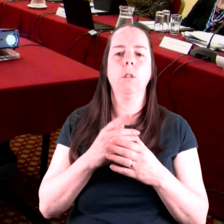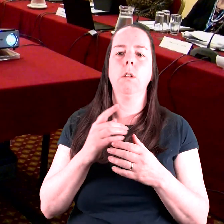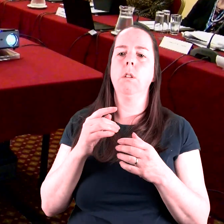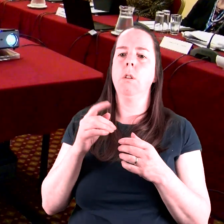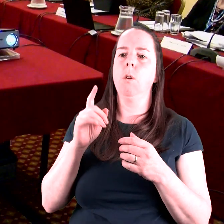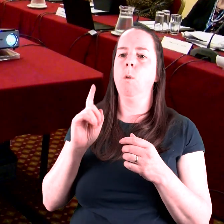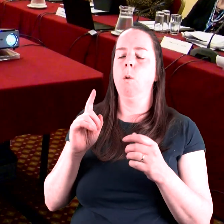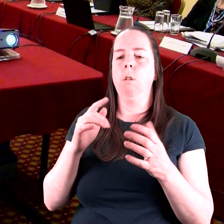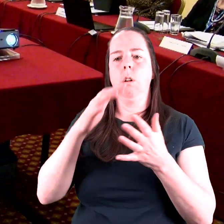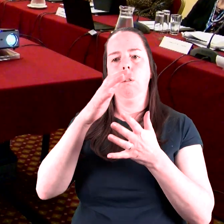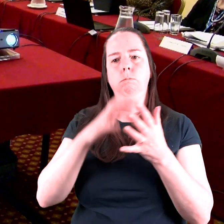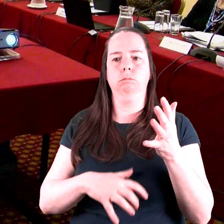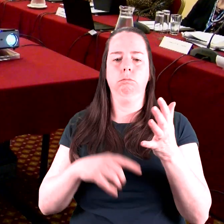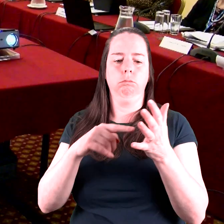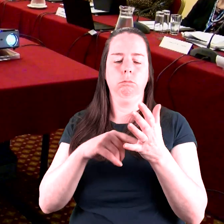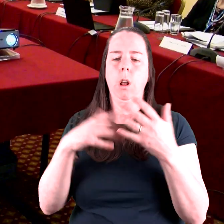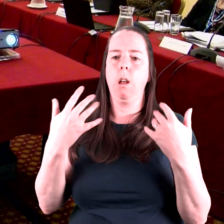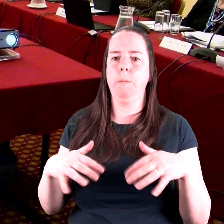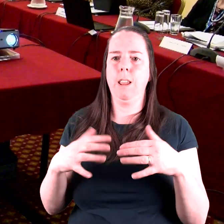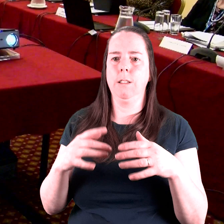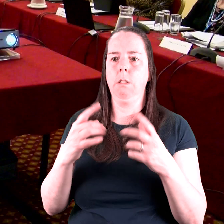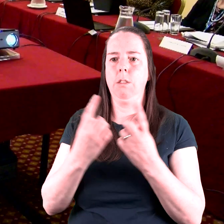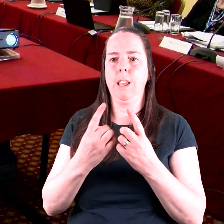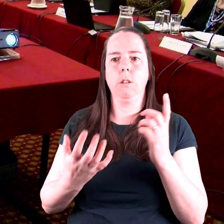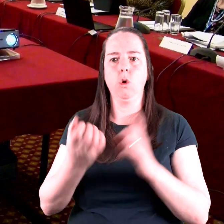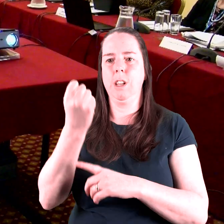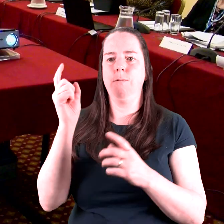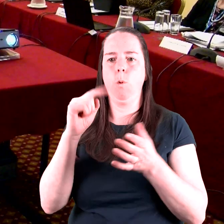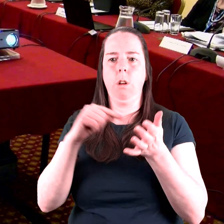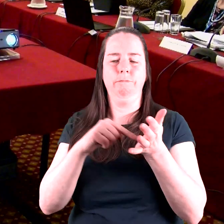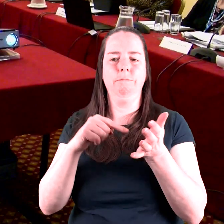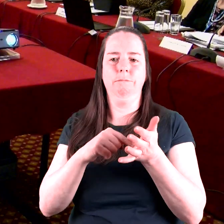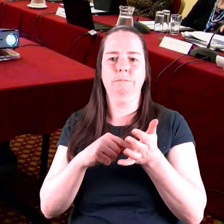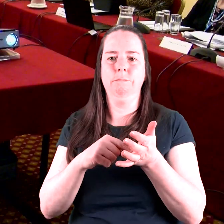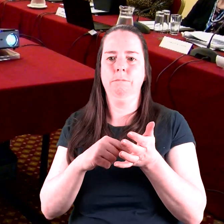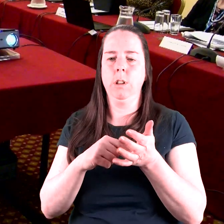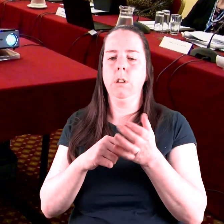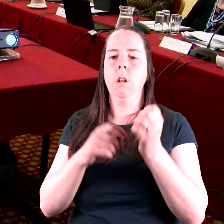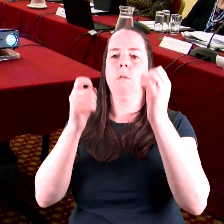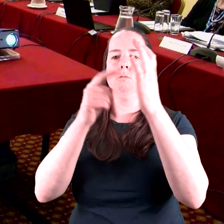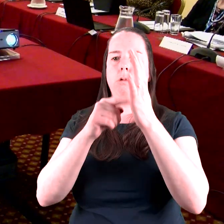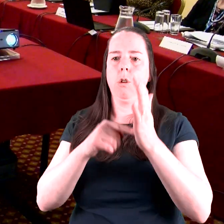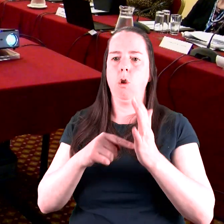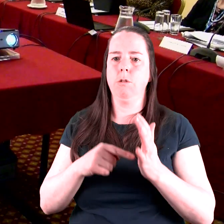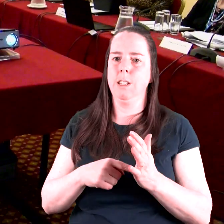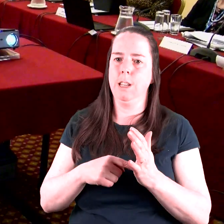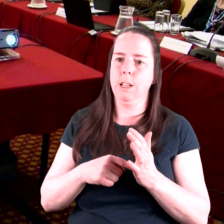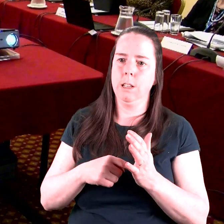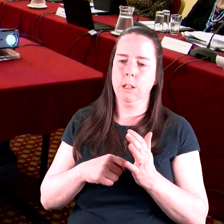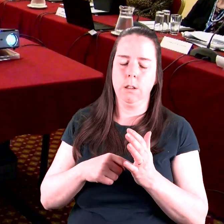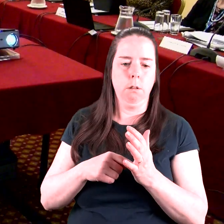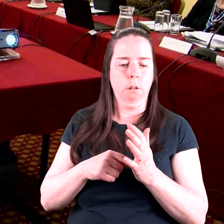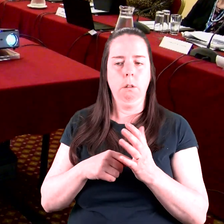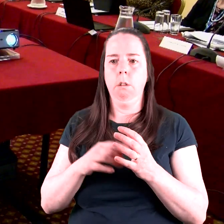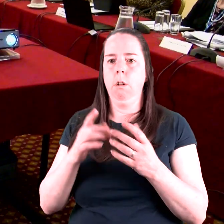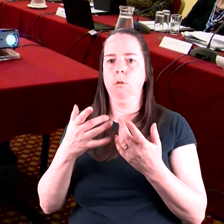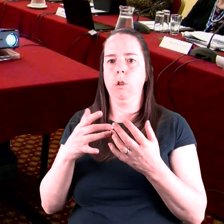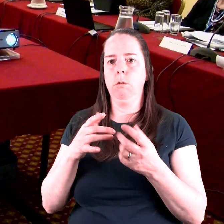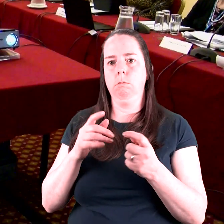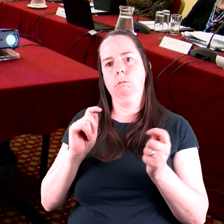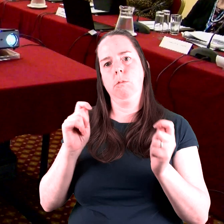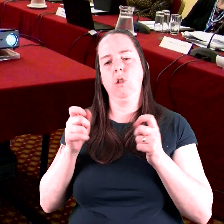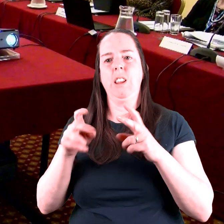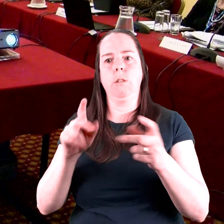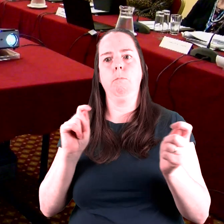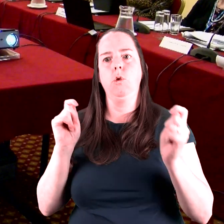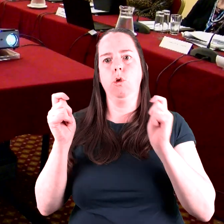Thank you, yes. And one of the amazing things that has been achieved in this document is trying to boil down into priorities, such a vast amount